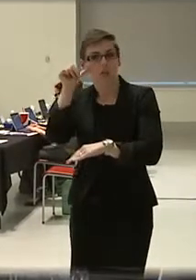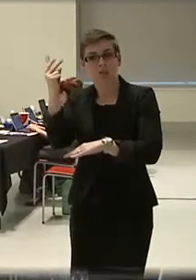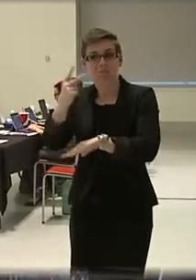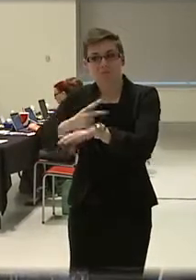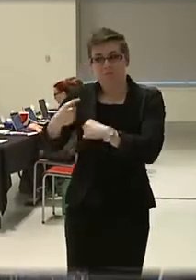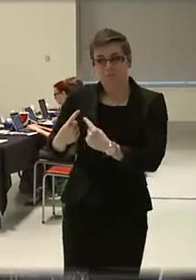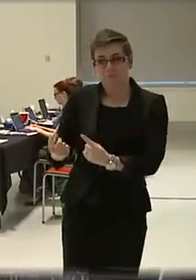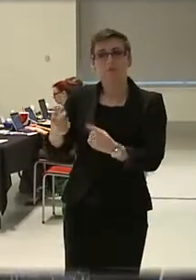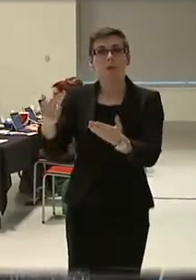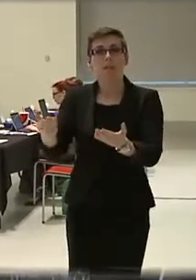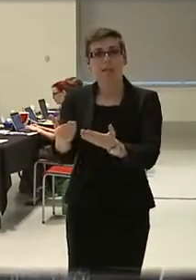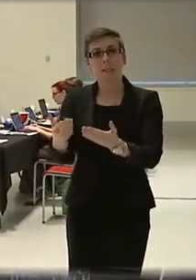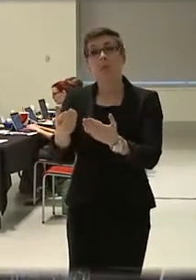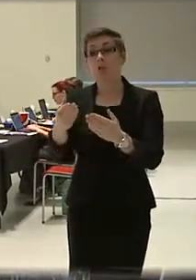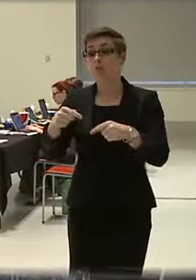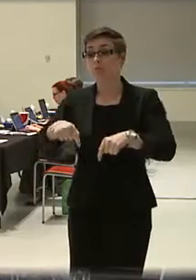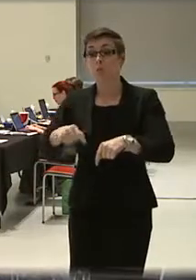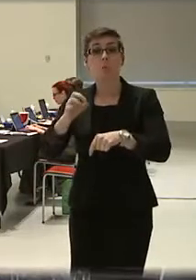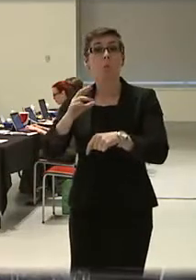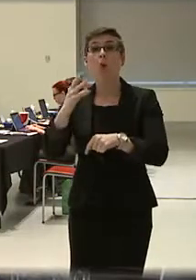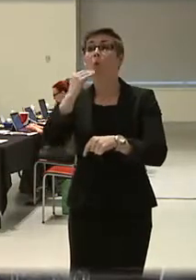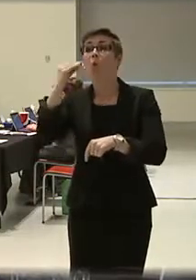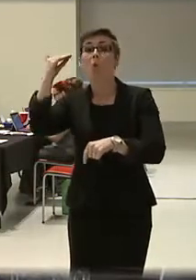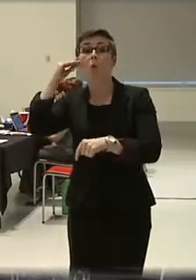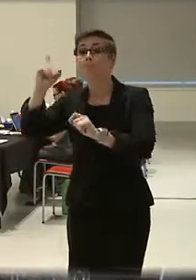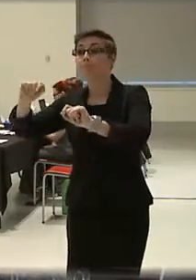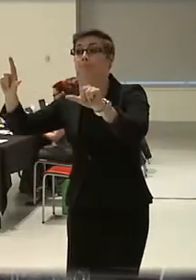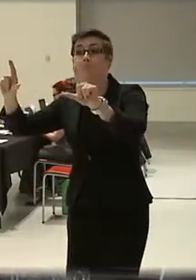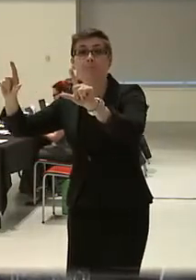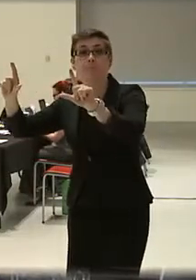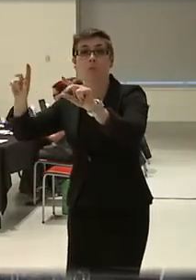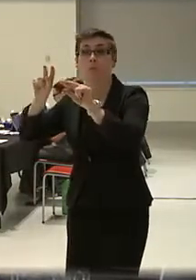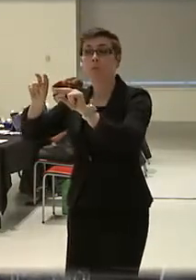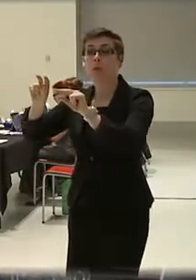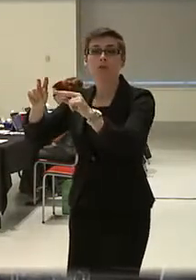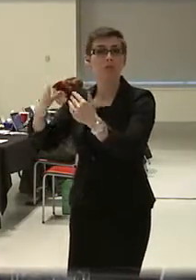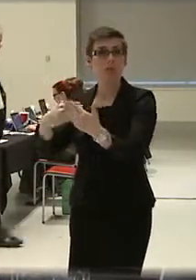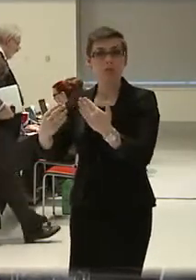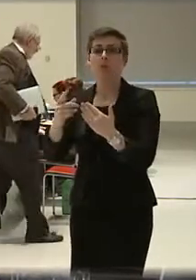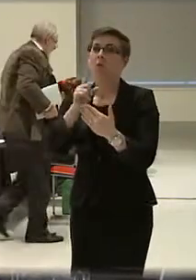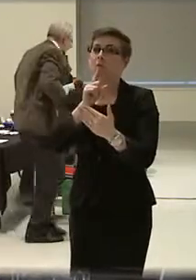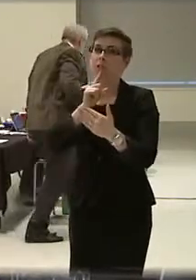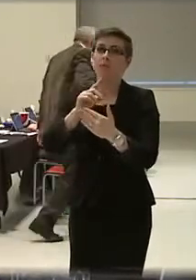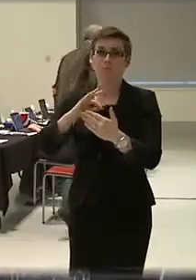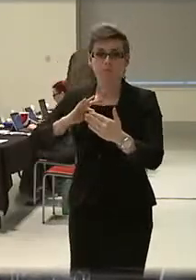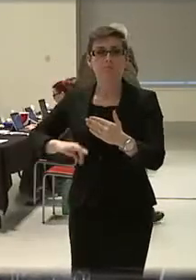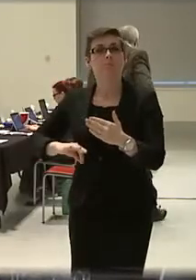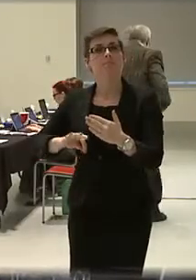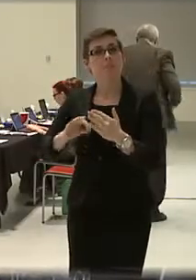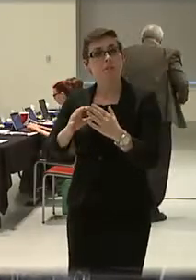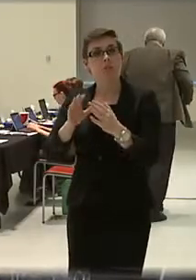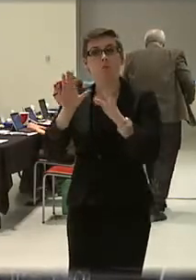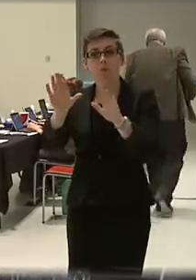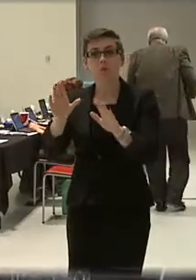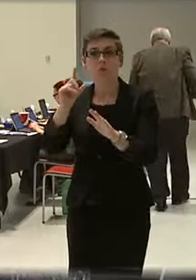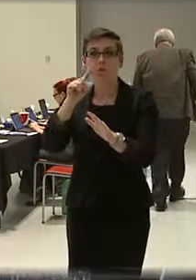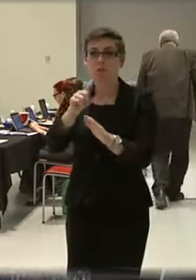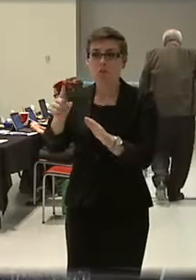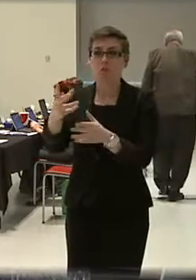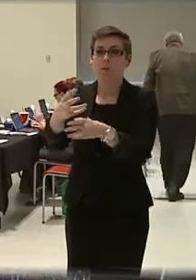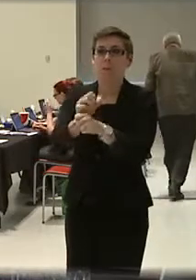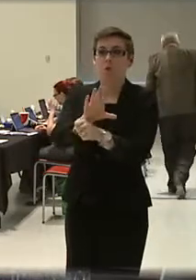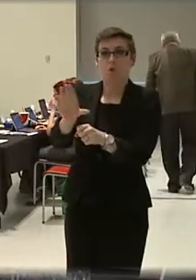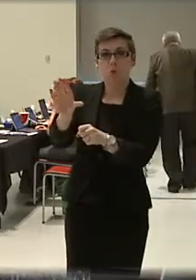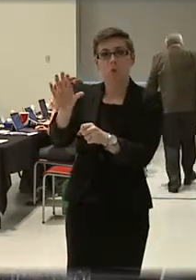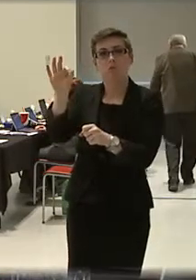either here or at home. Believe me, it means an awful lot to get your input and your thoughts around